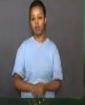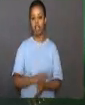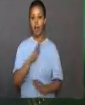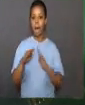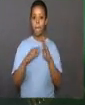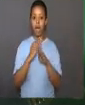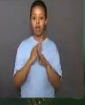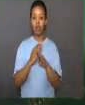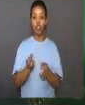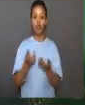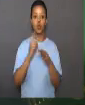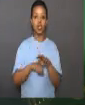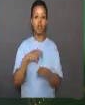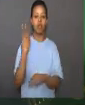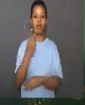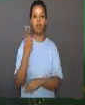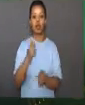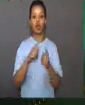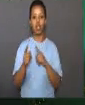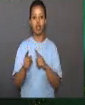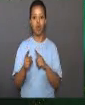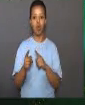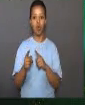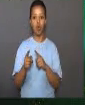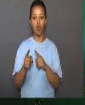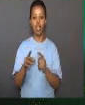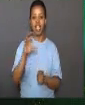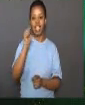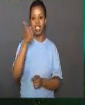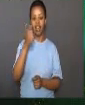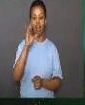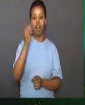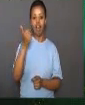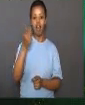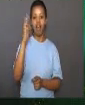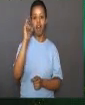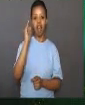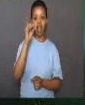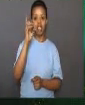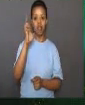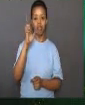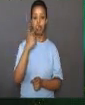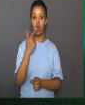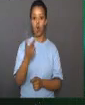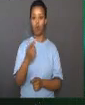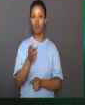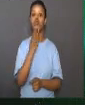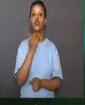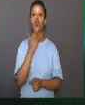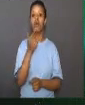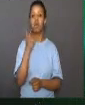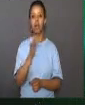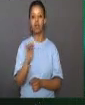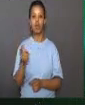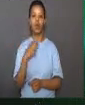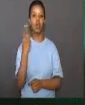Biologists also use the word saccharide to describe sugars.